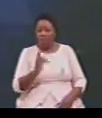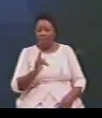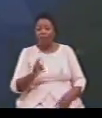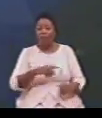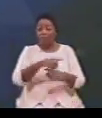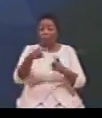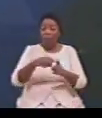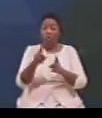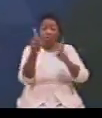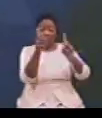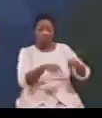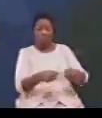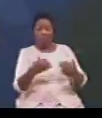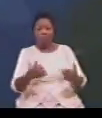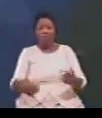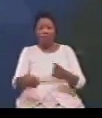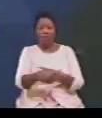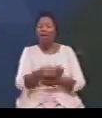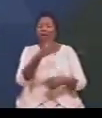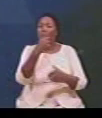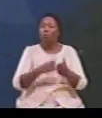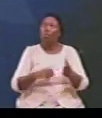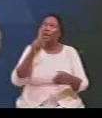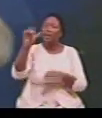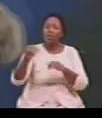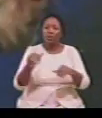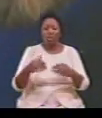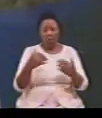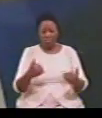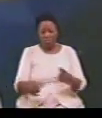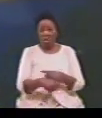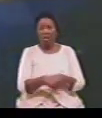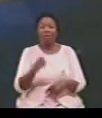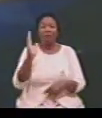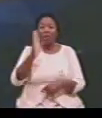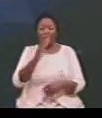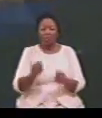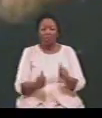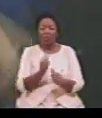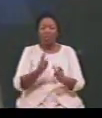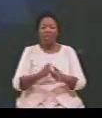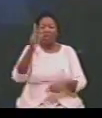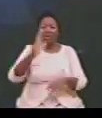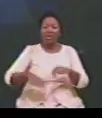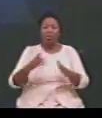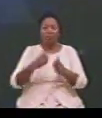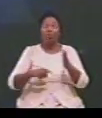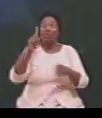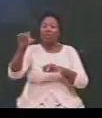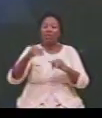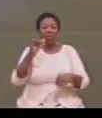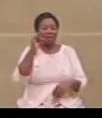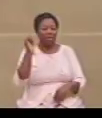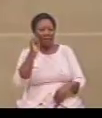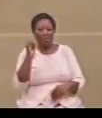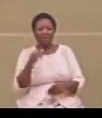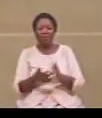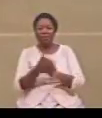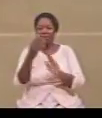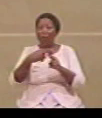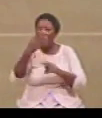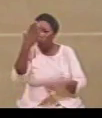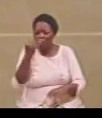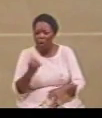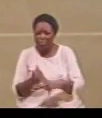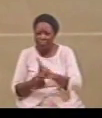you come today, what he does today will be greater than what he did yesterday.